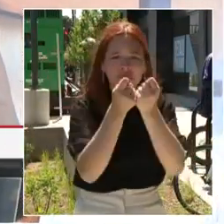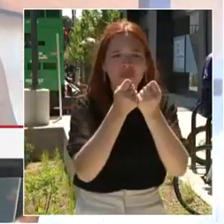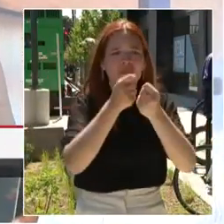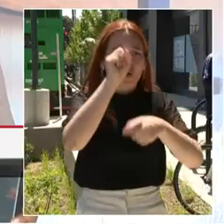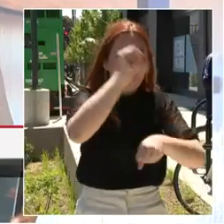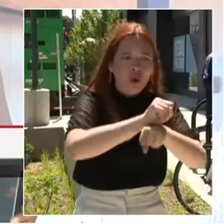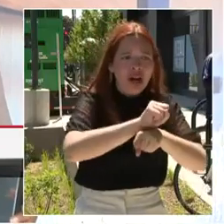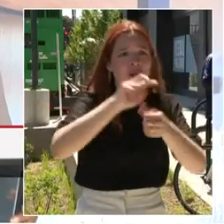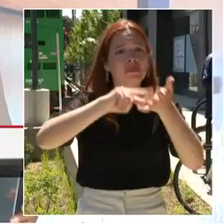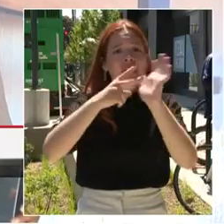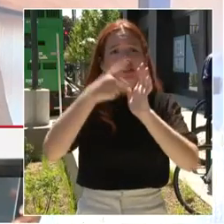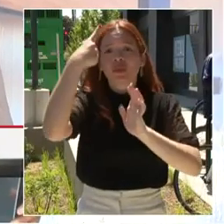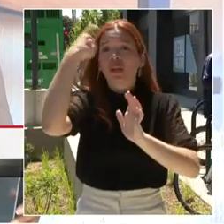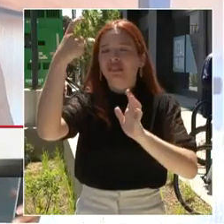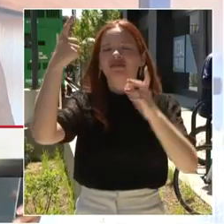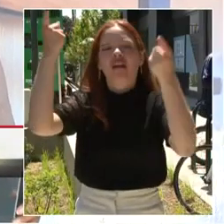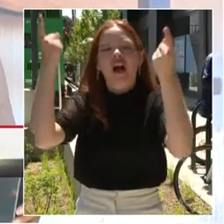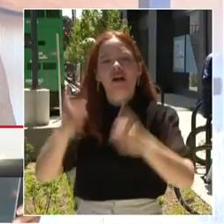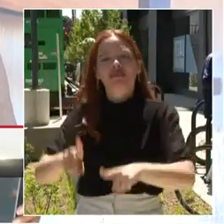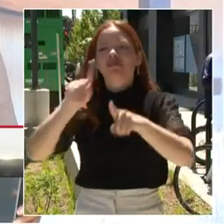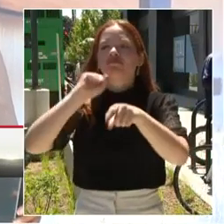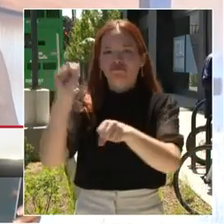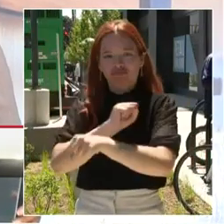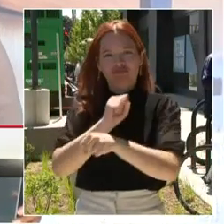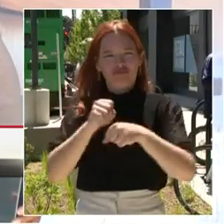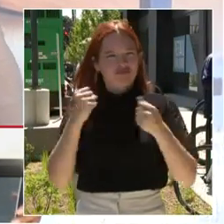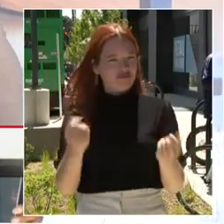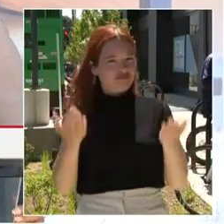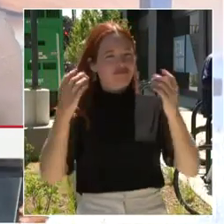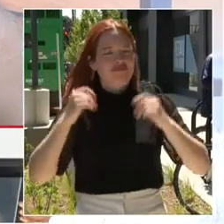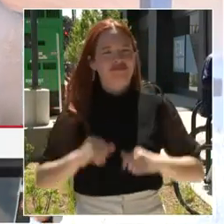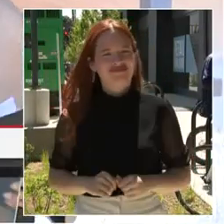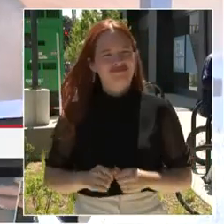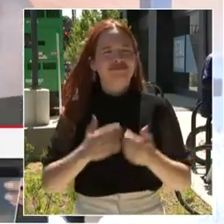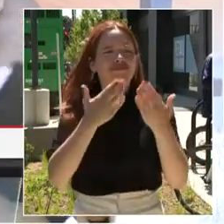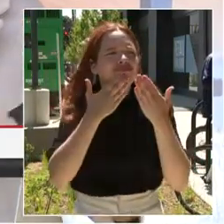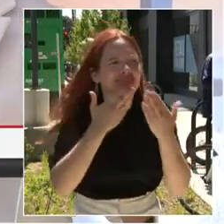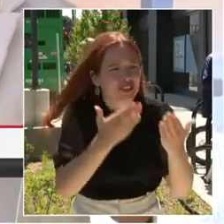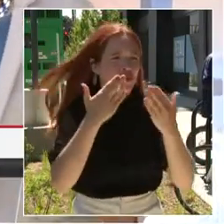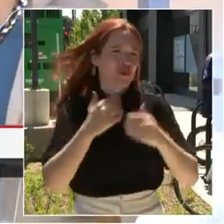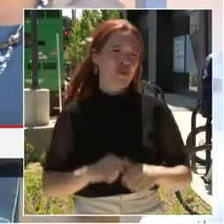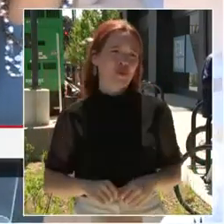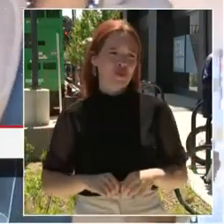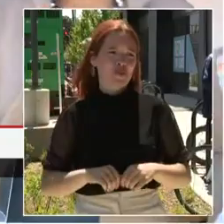And Alan Sage from the Goldman Sachs Urban Investment Group.